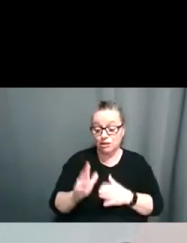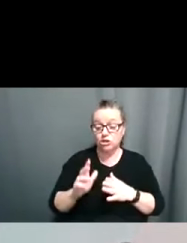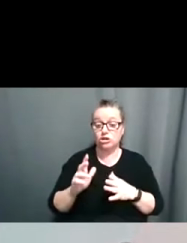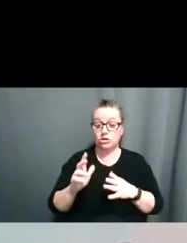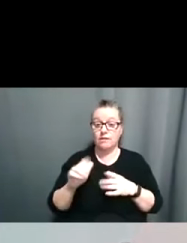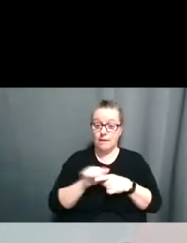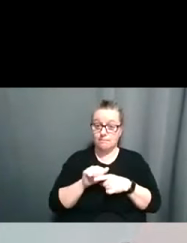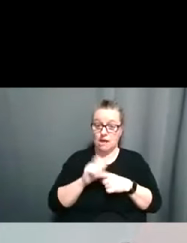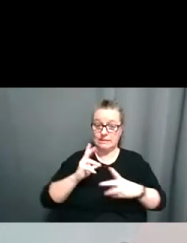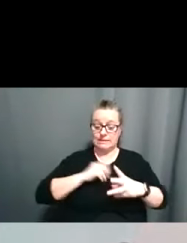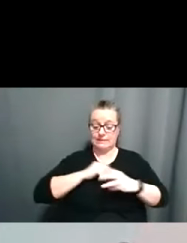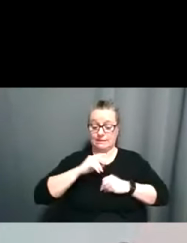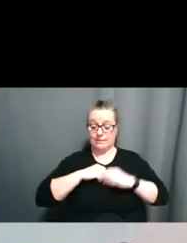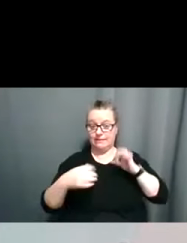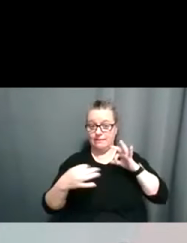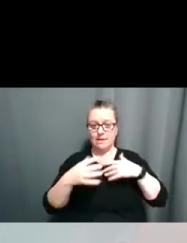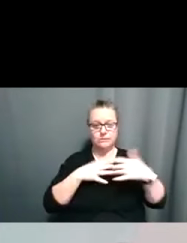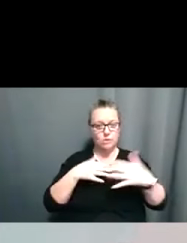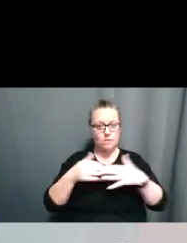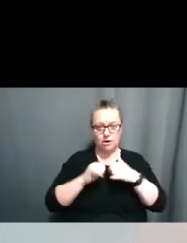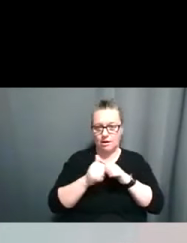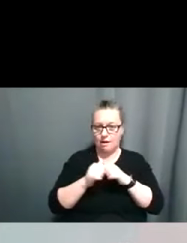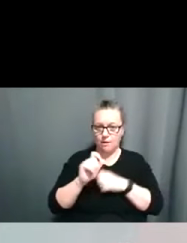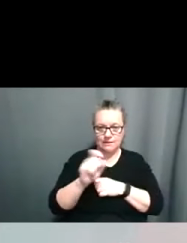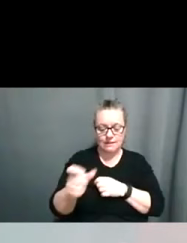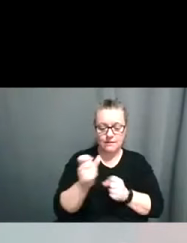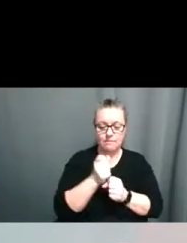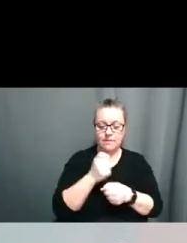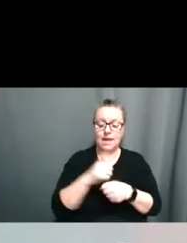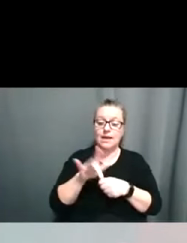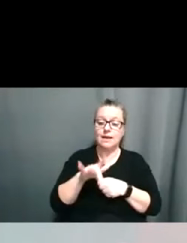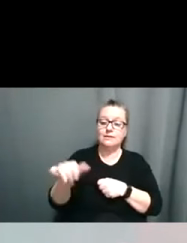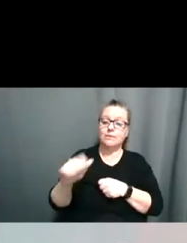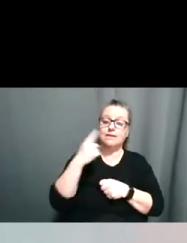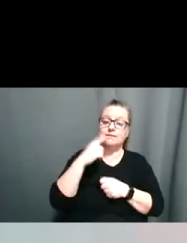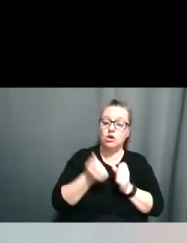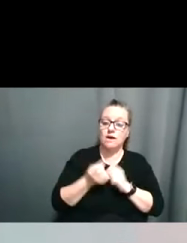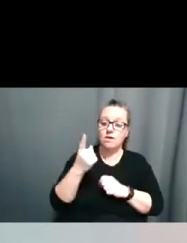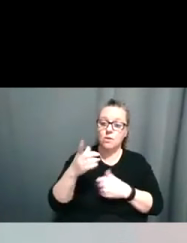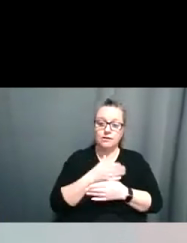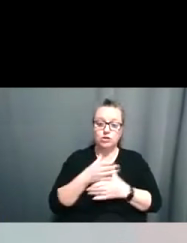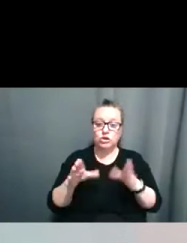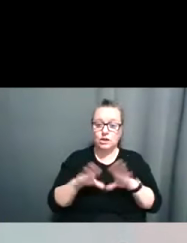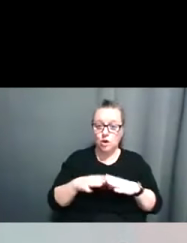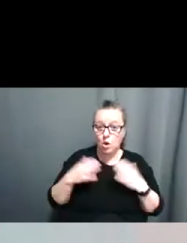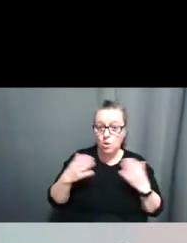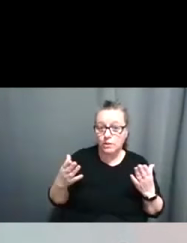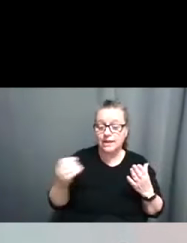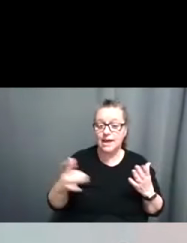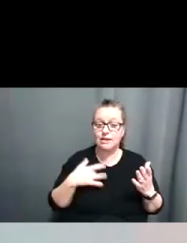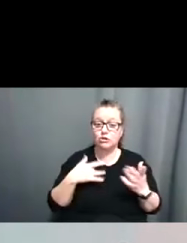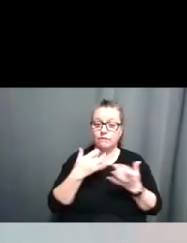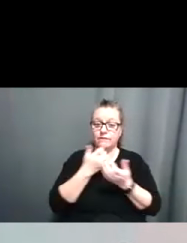feedback well, no matter how it's delivered, create a space for everyone to share openly and to feel